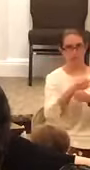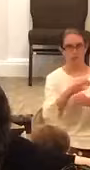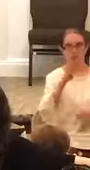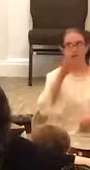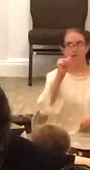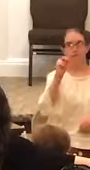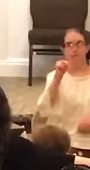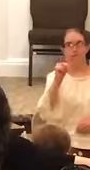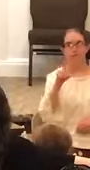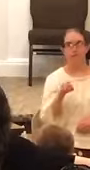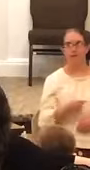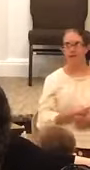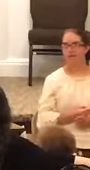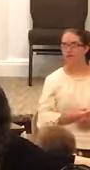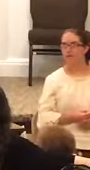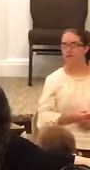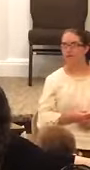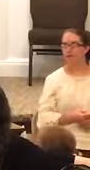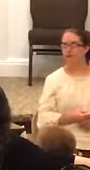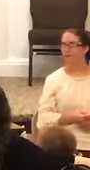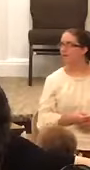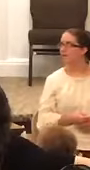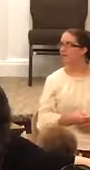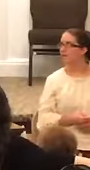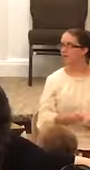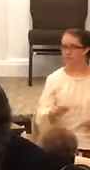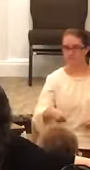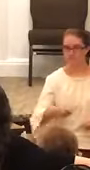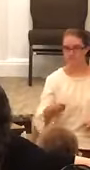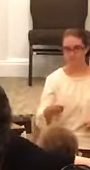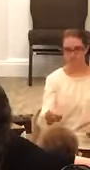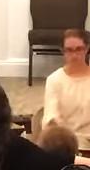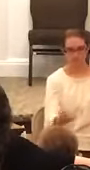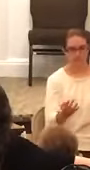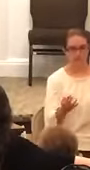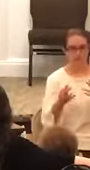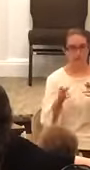brand. And he would take that branding iron and stick it in the fire